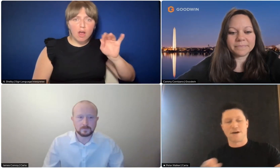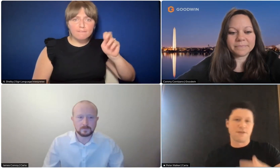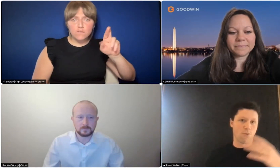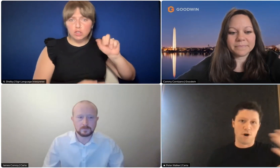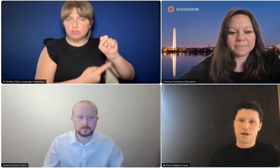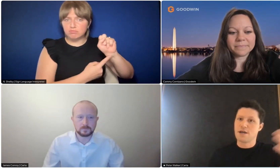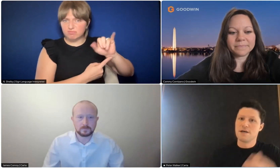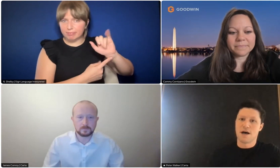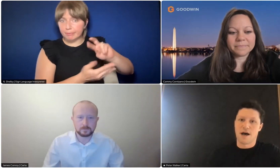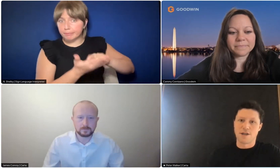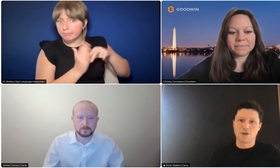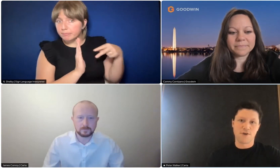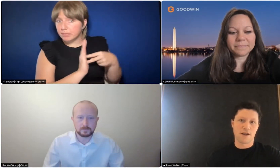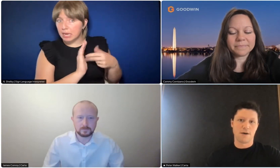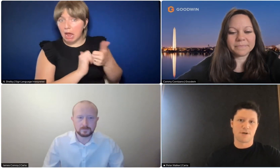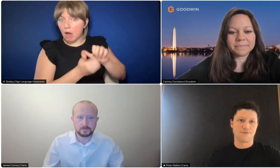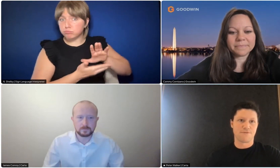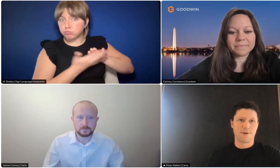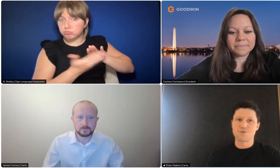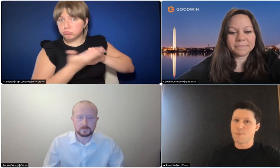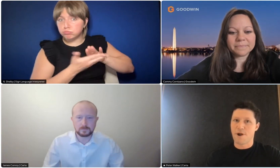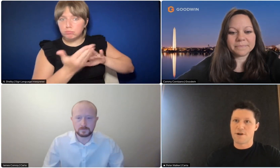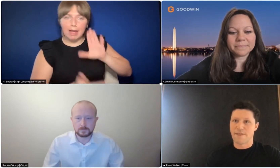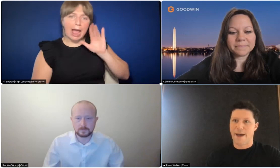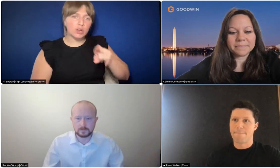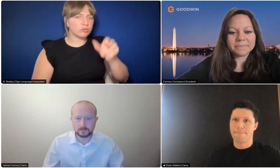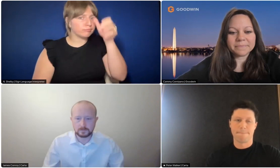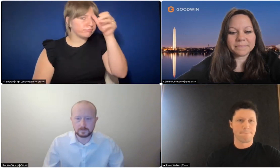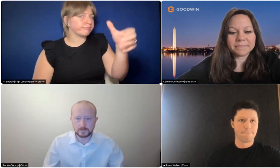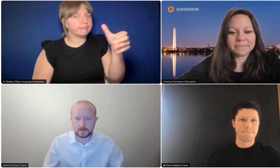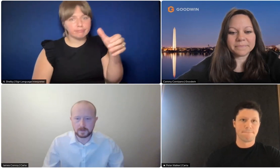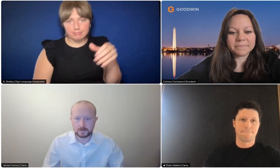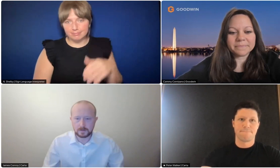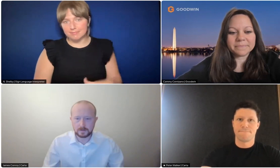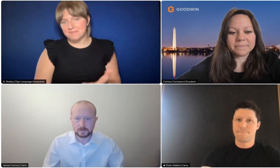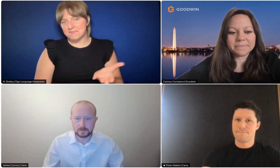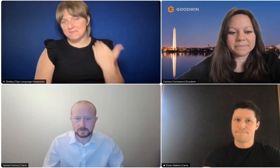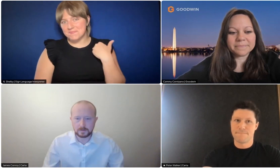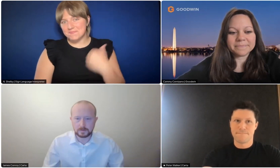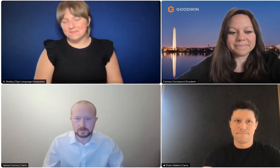tender offers, how do they work? I know you've got a bunch of information prepared on that.